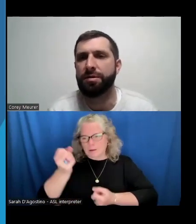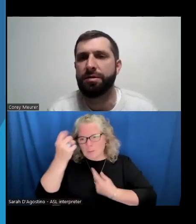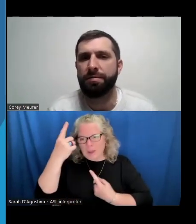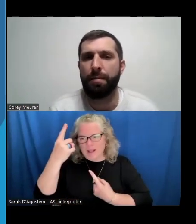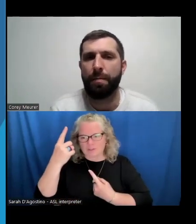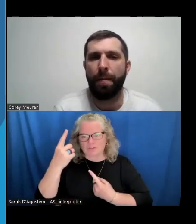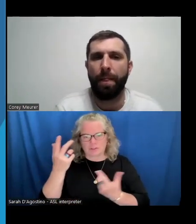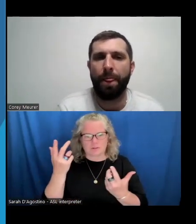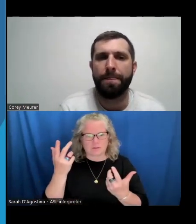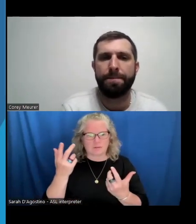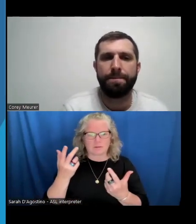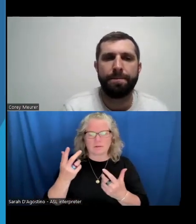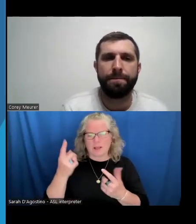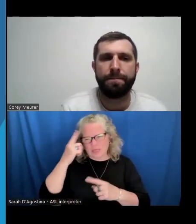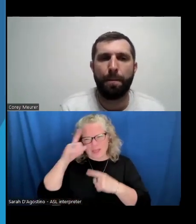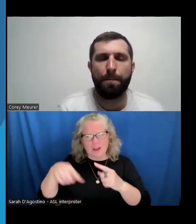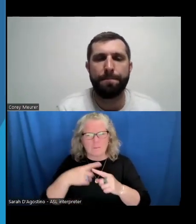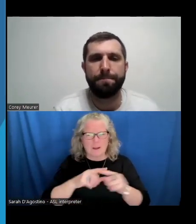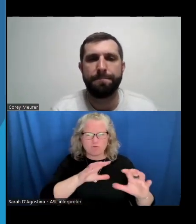those?